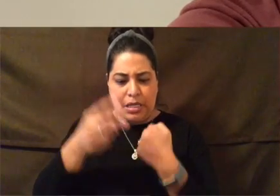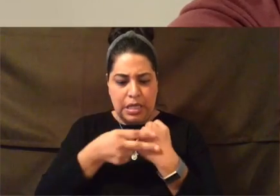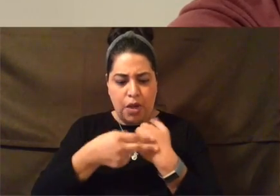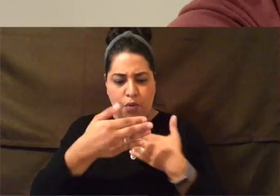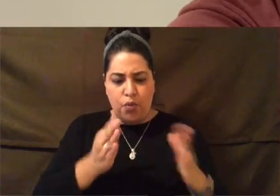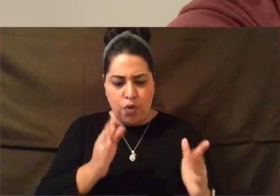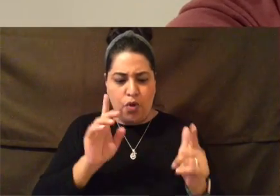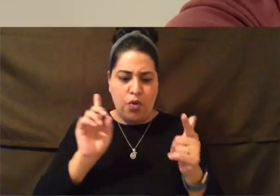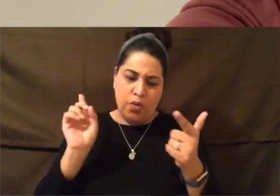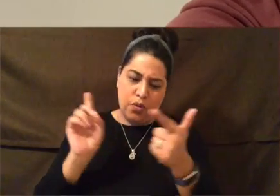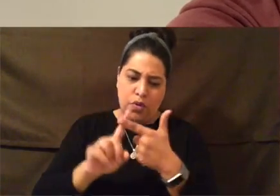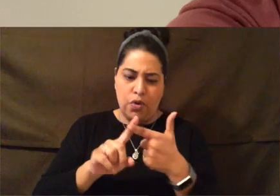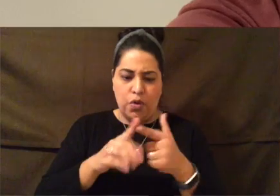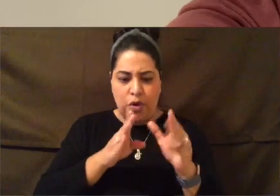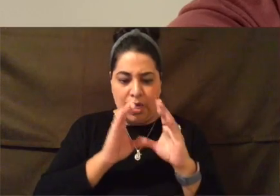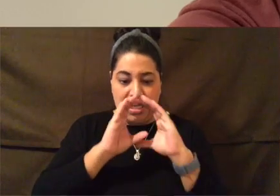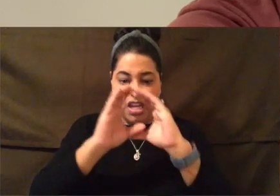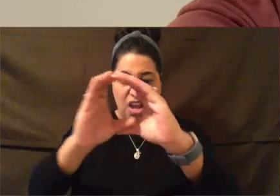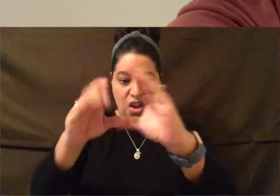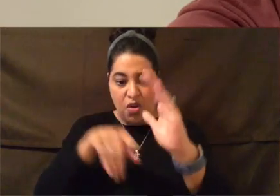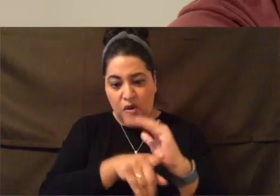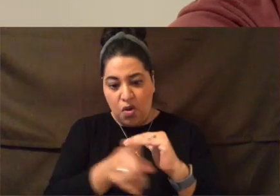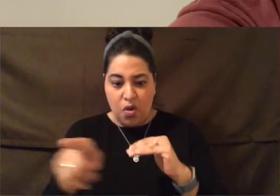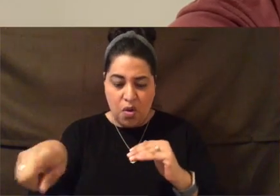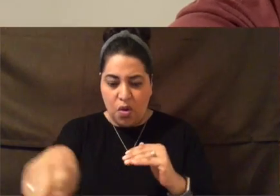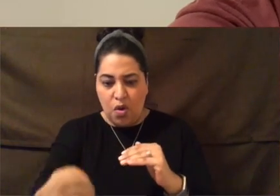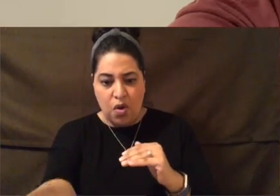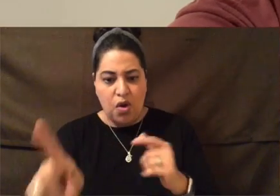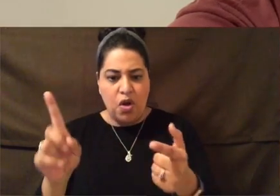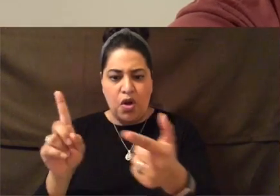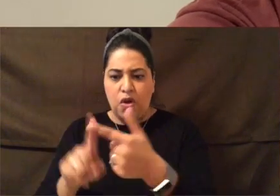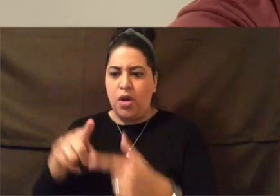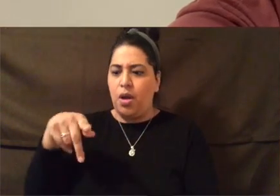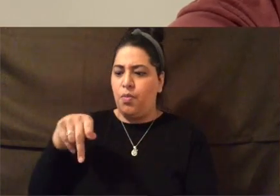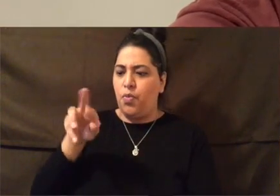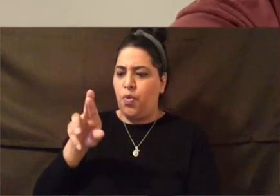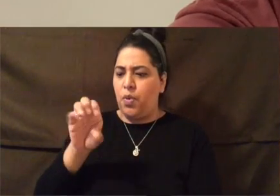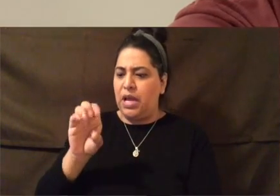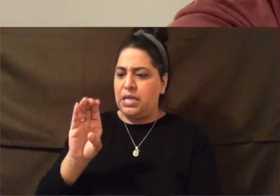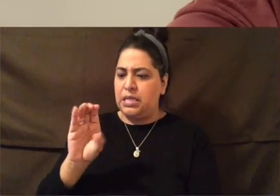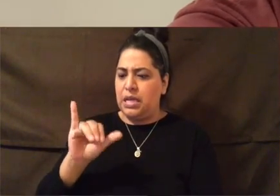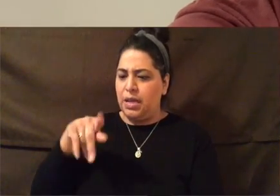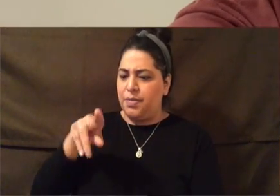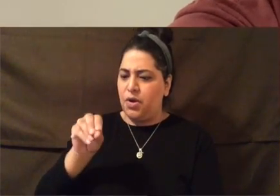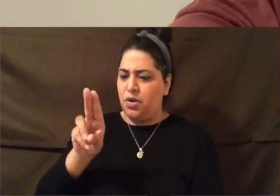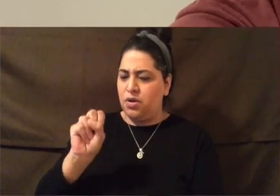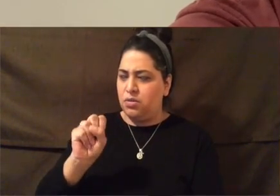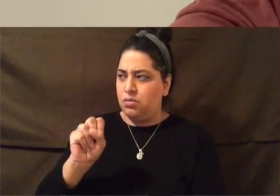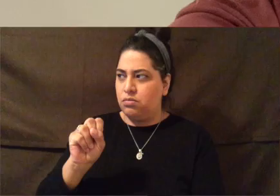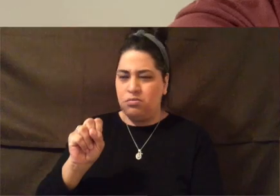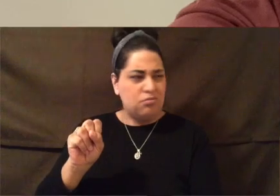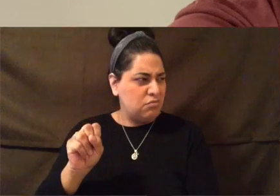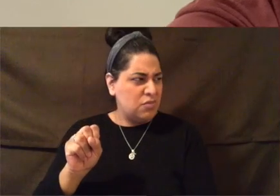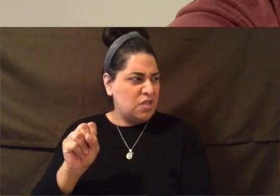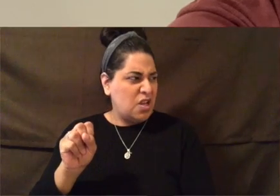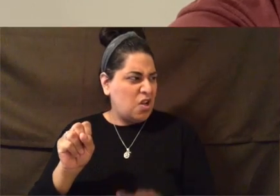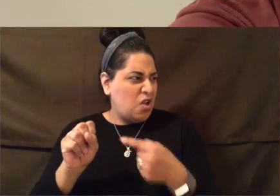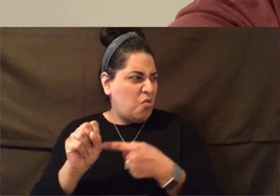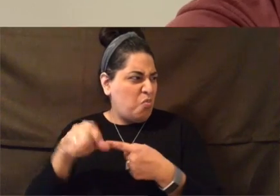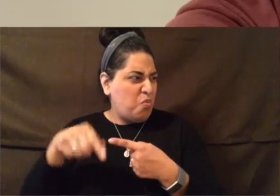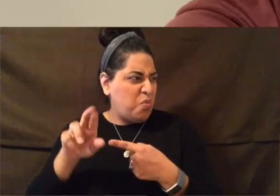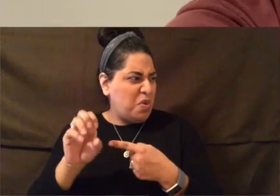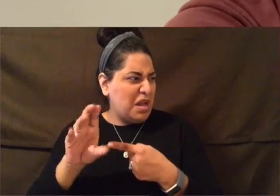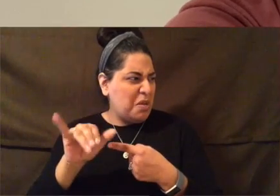secret passage to a precipice over the moat." "What's a precipice?" said Annie. "I don't